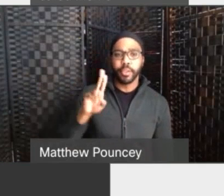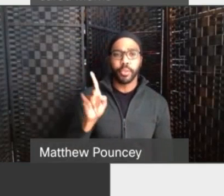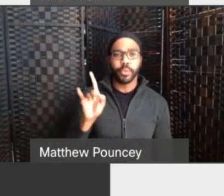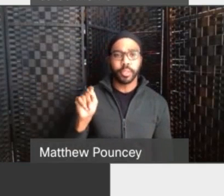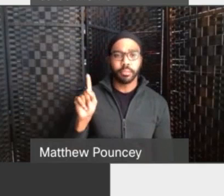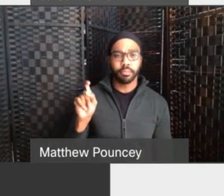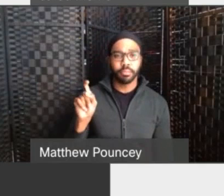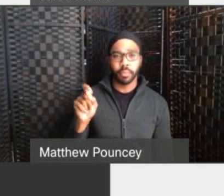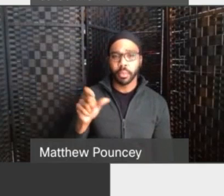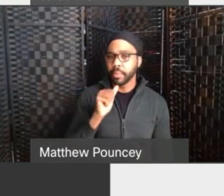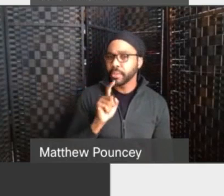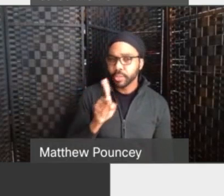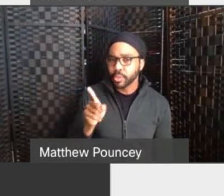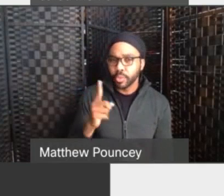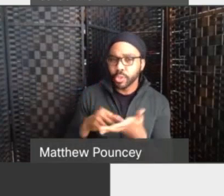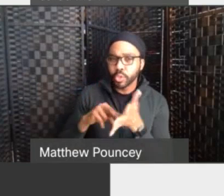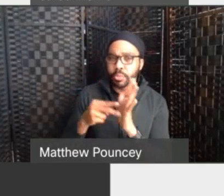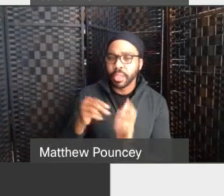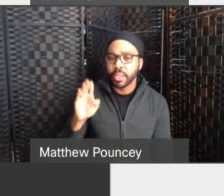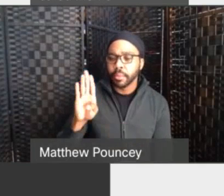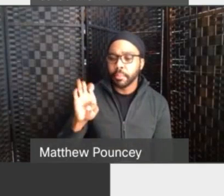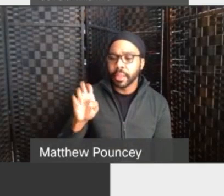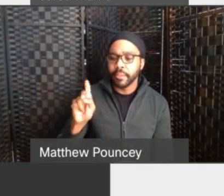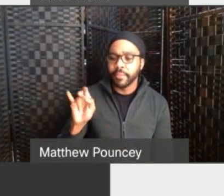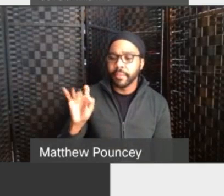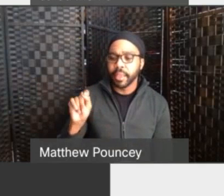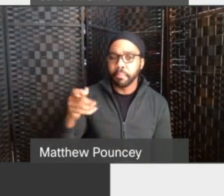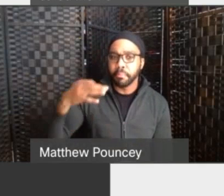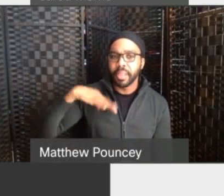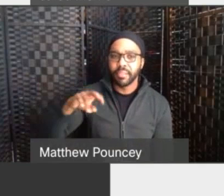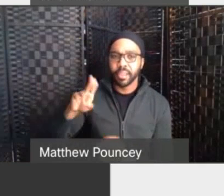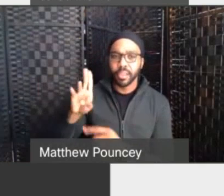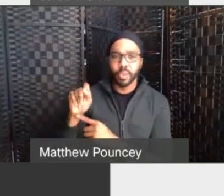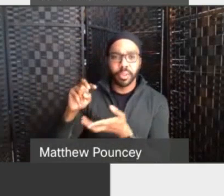I don't know what the benefits unit is.